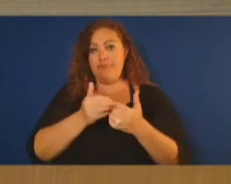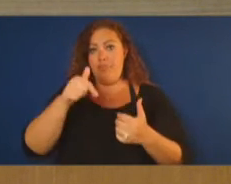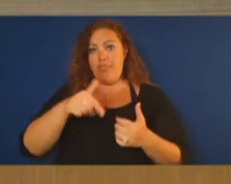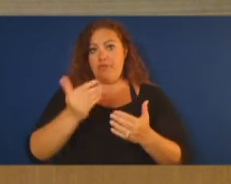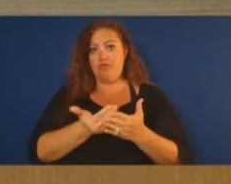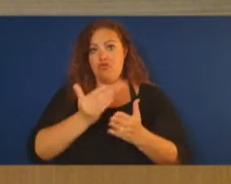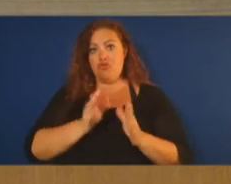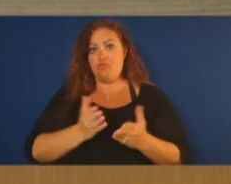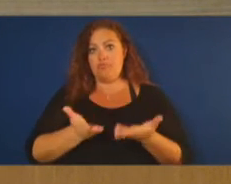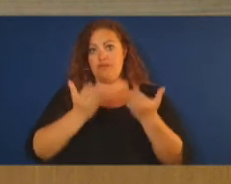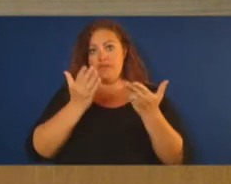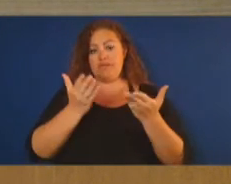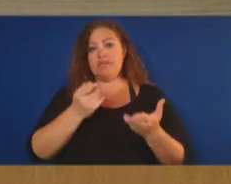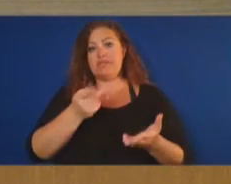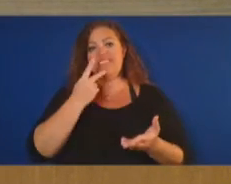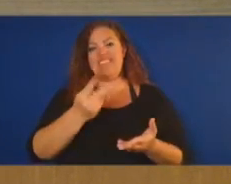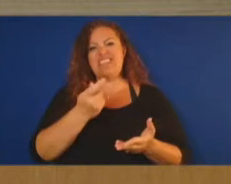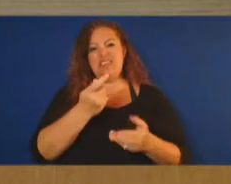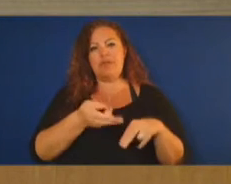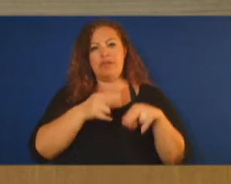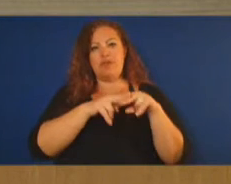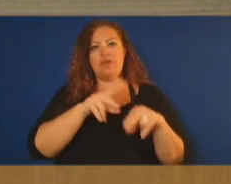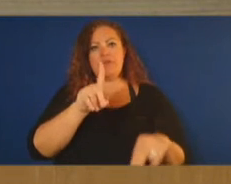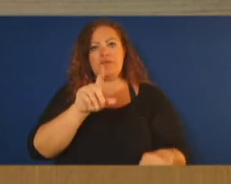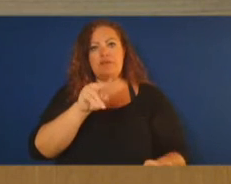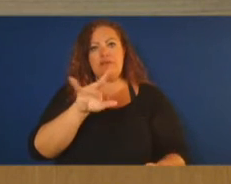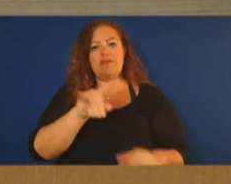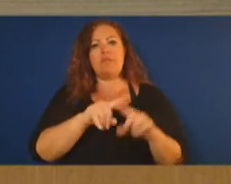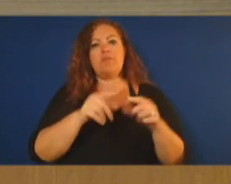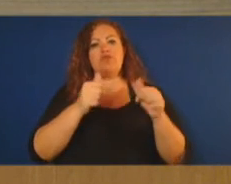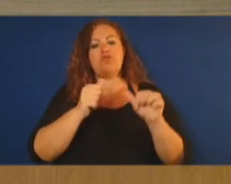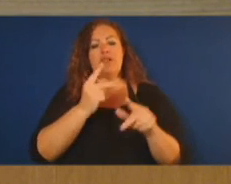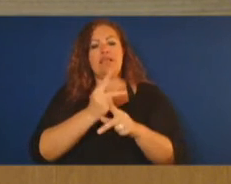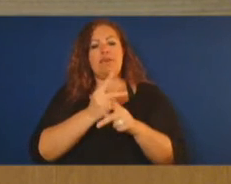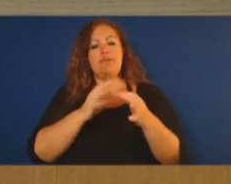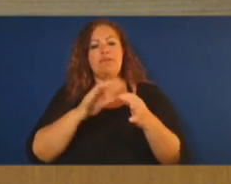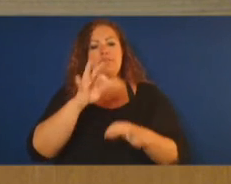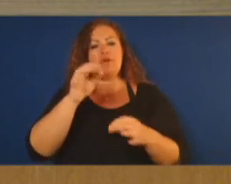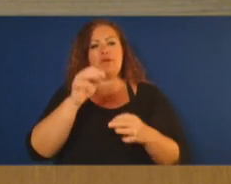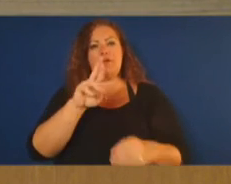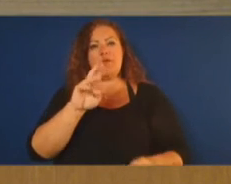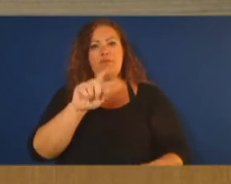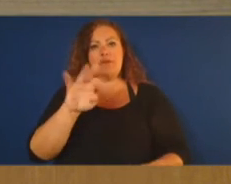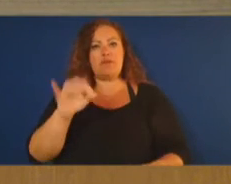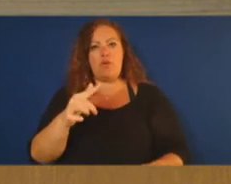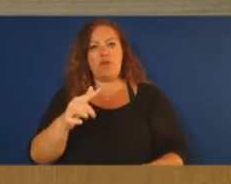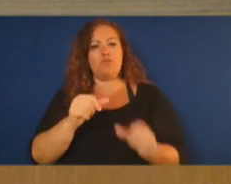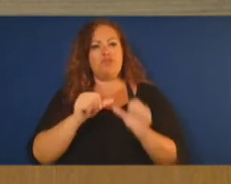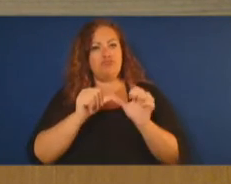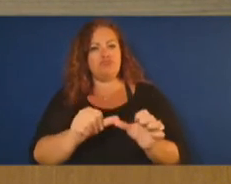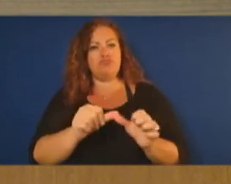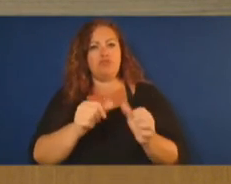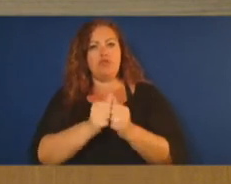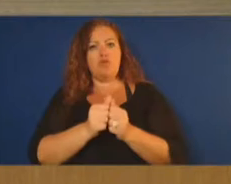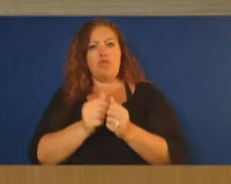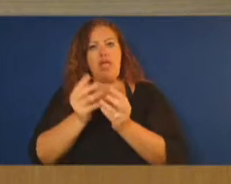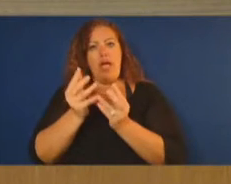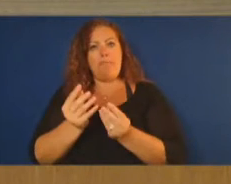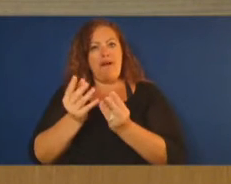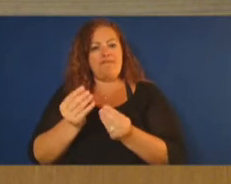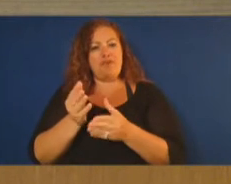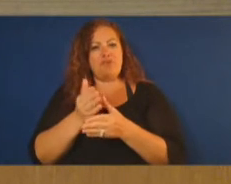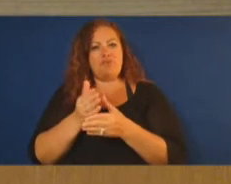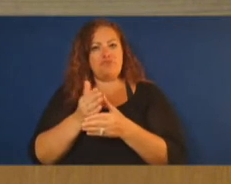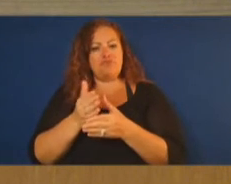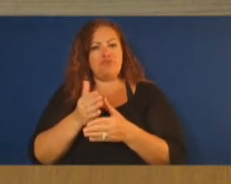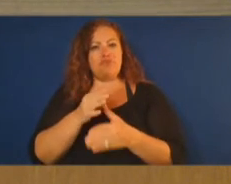increase the density but tried to keep the spirit of that resoning alive with a buffer um it's a little bit of the location there as